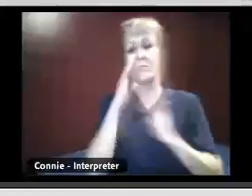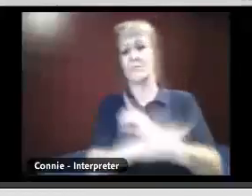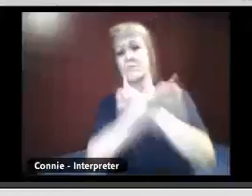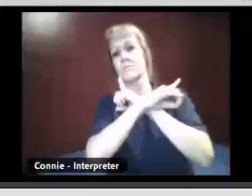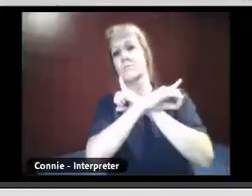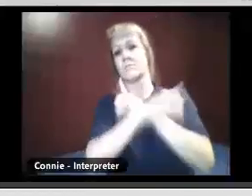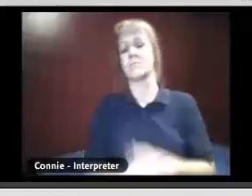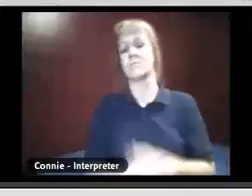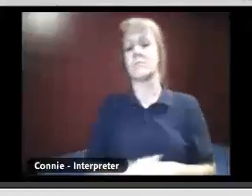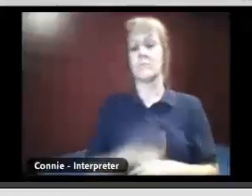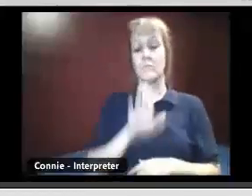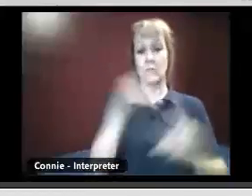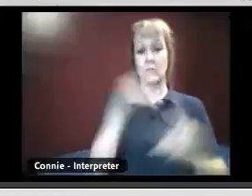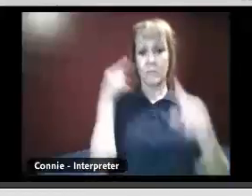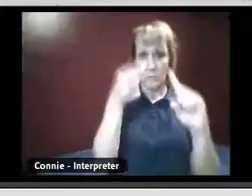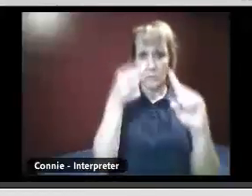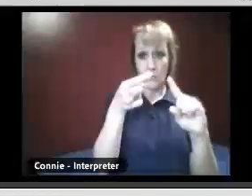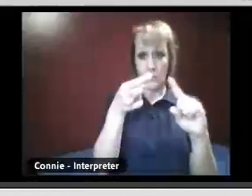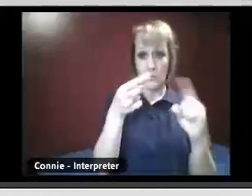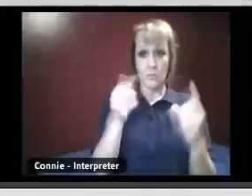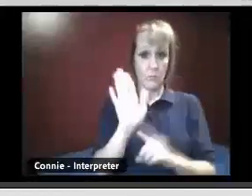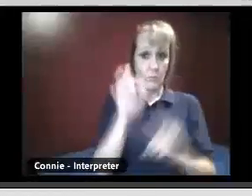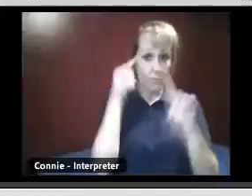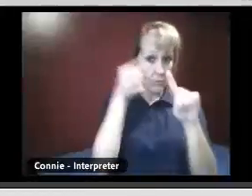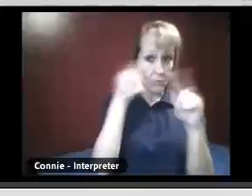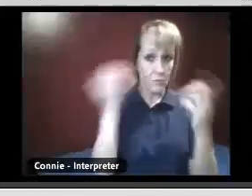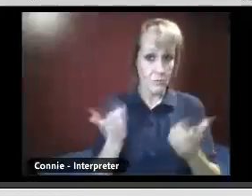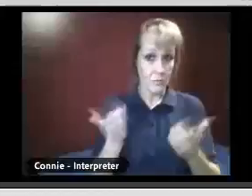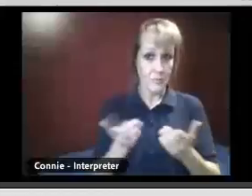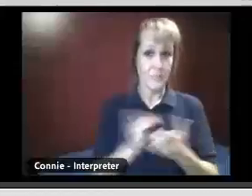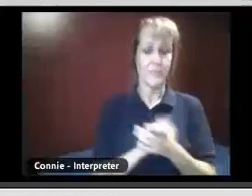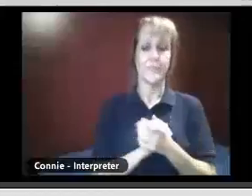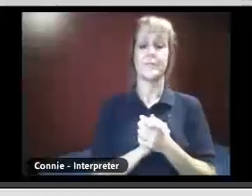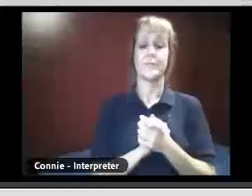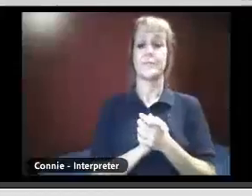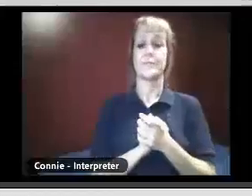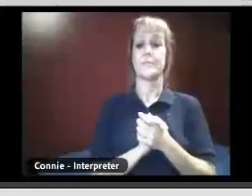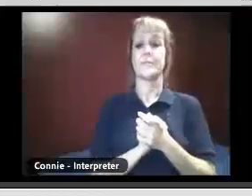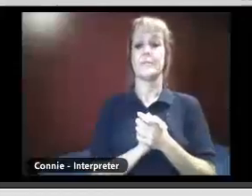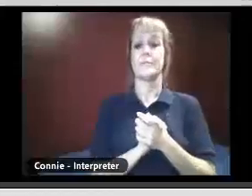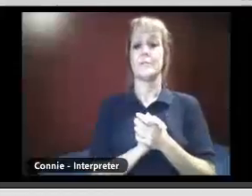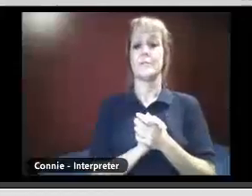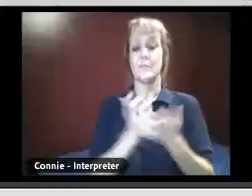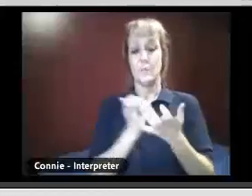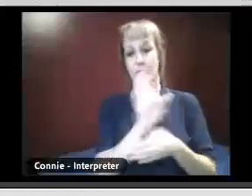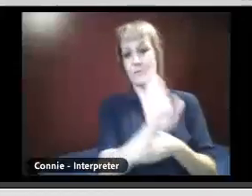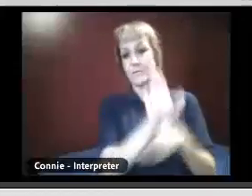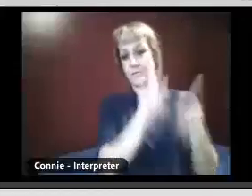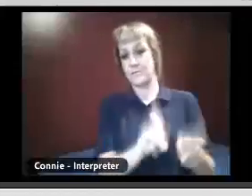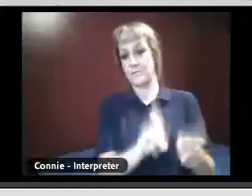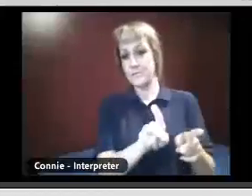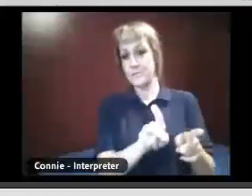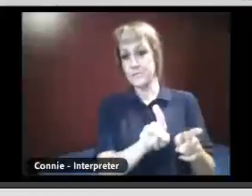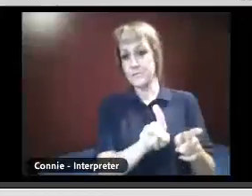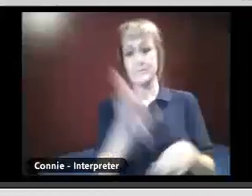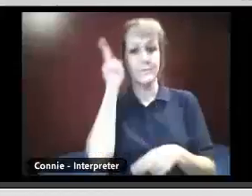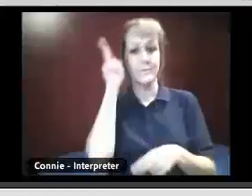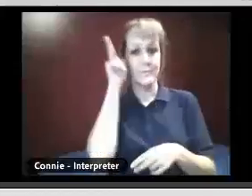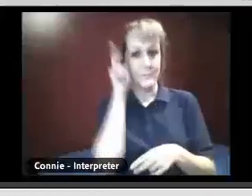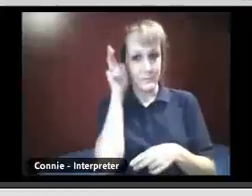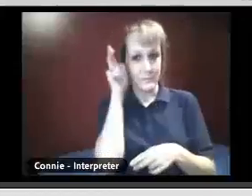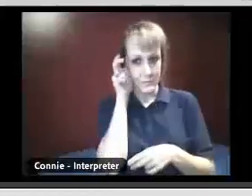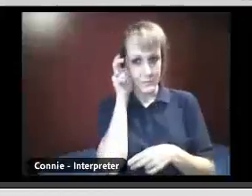goal, always think about what do you want to achieve from the conversation. Your goal is to get him or her, to at least hear you out,